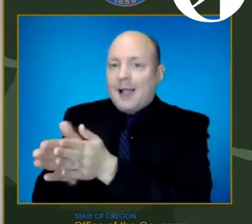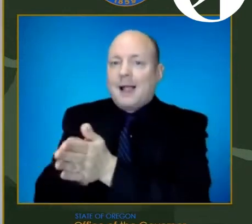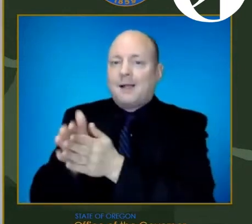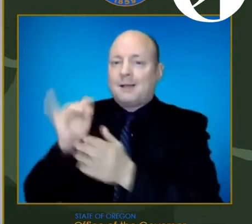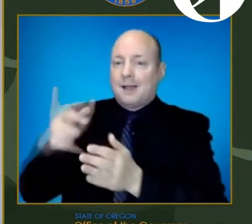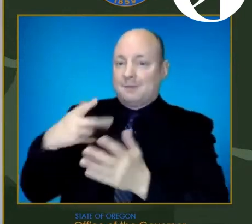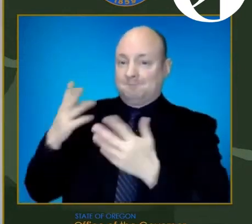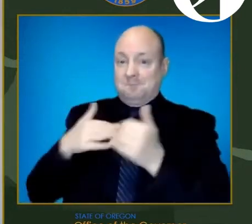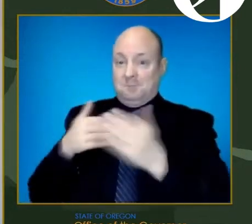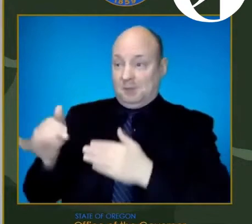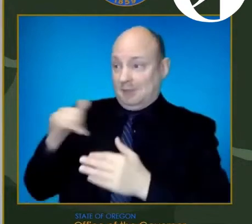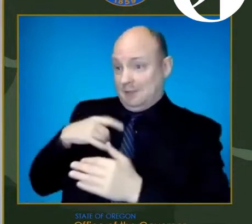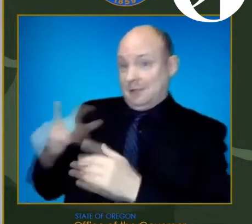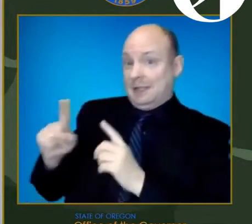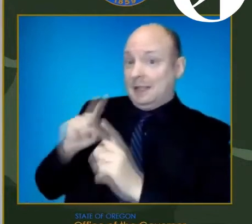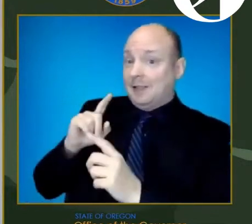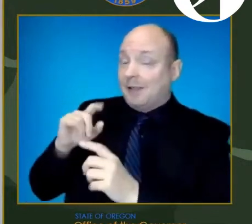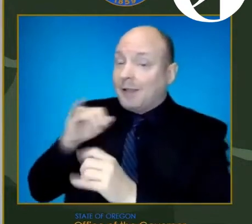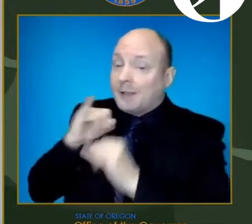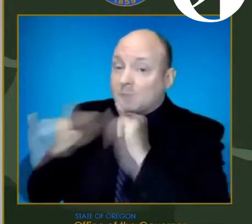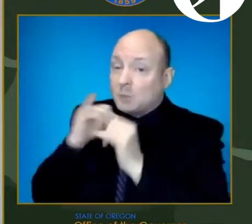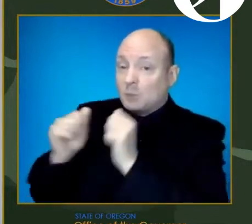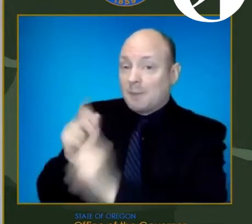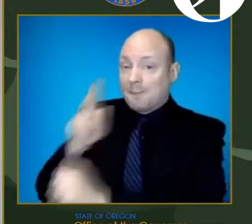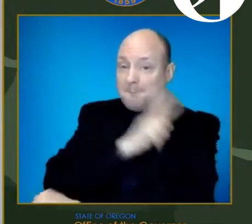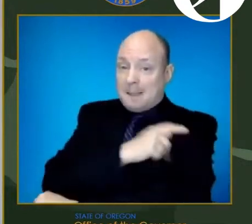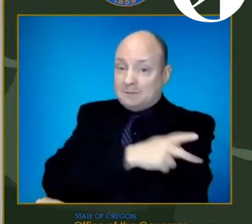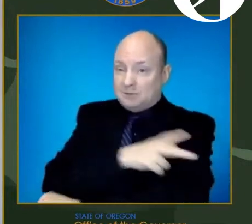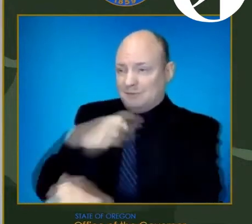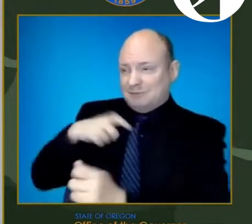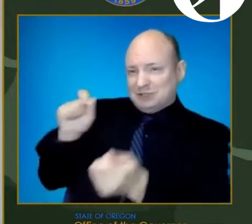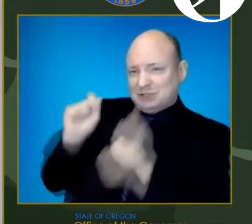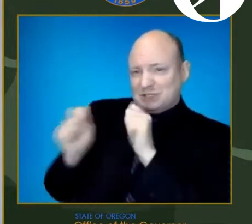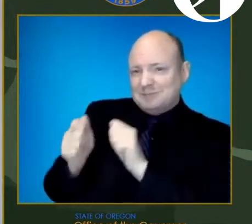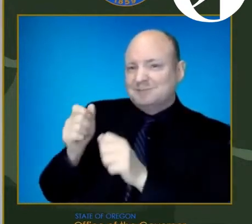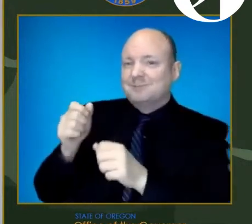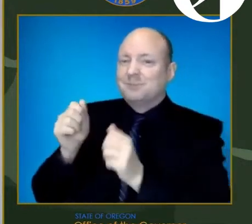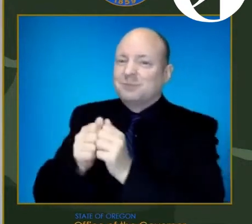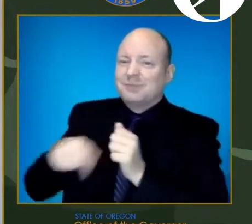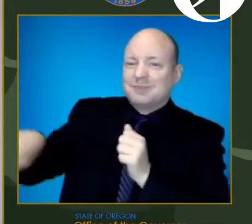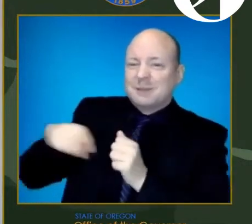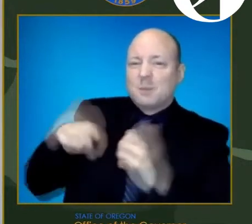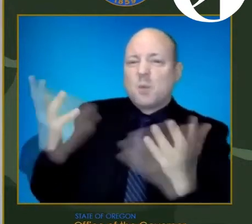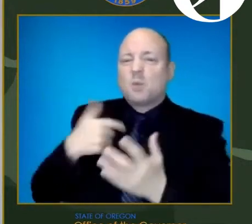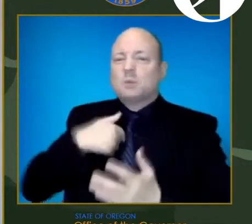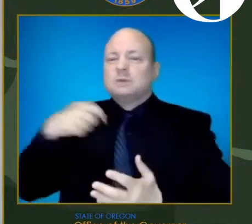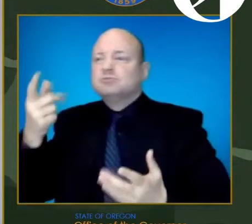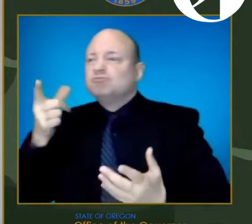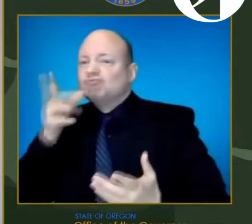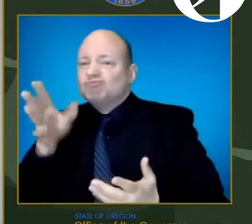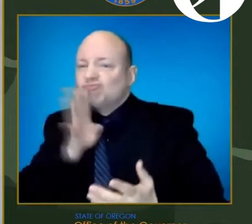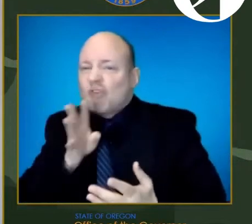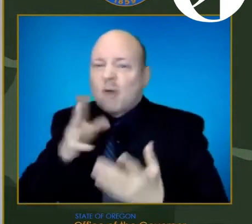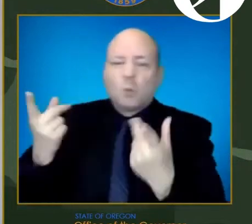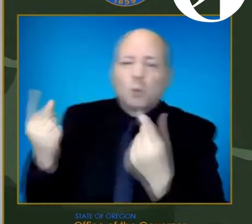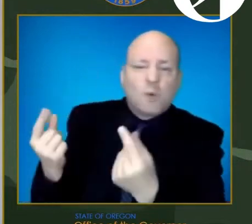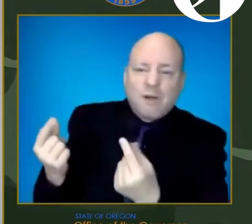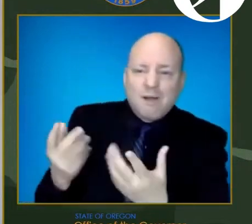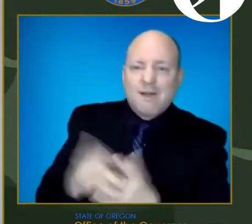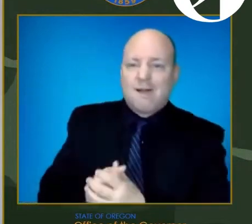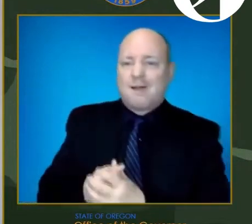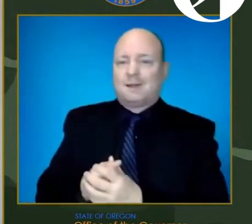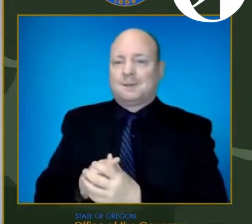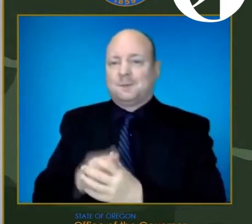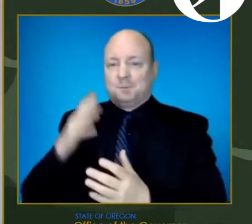changing as their circumstances change. So we have to tailor kind of the things that we talk about. So, you know, to be frank, you know, parents are